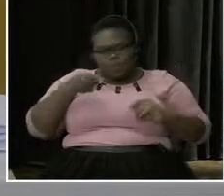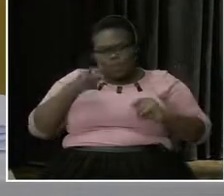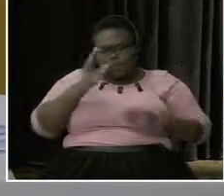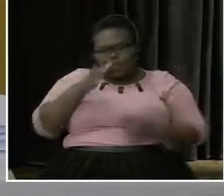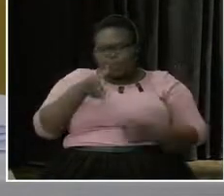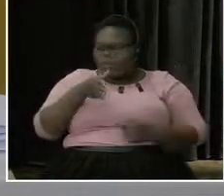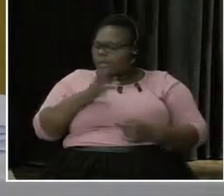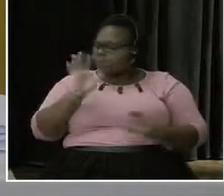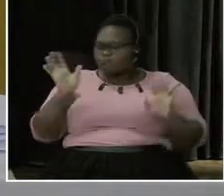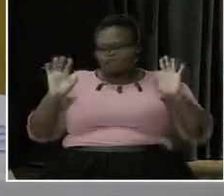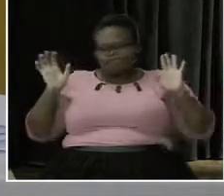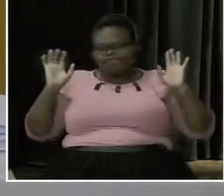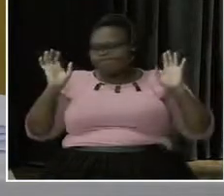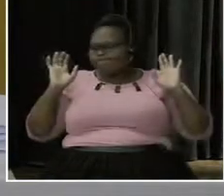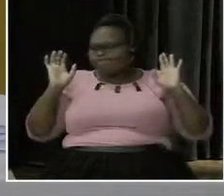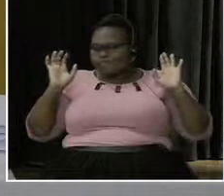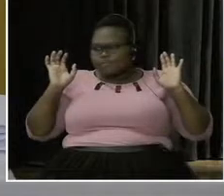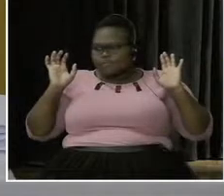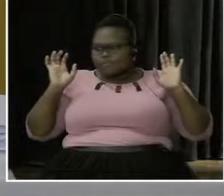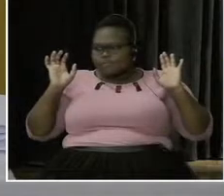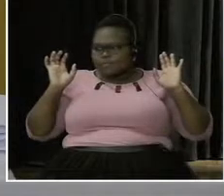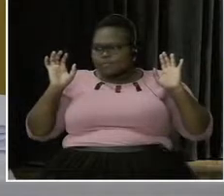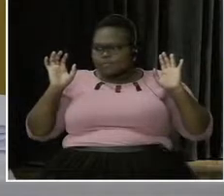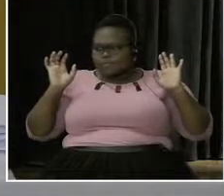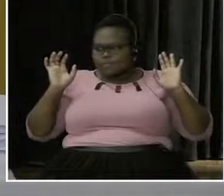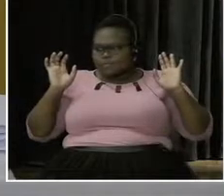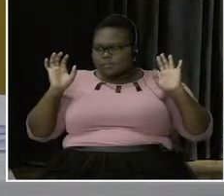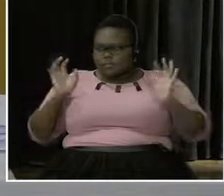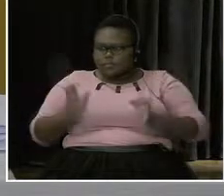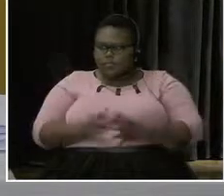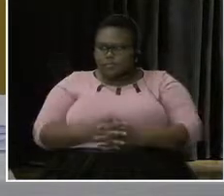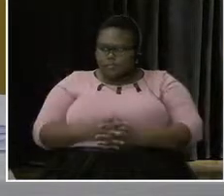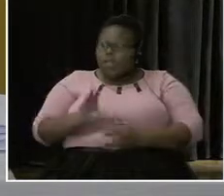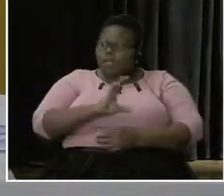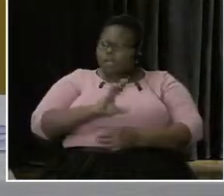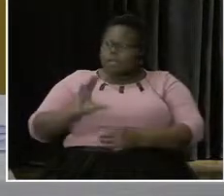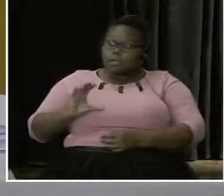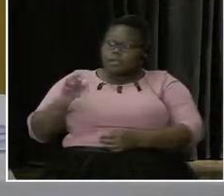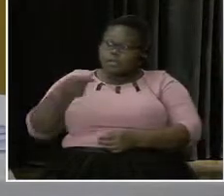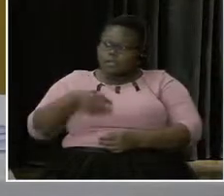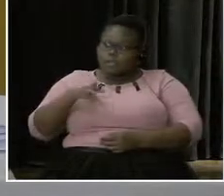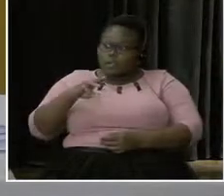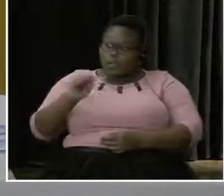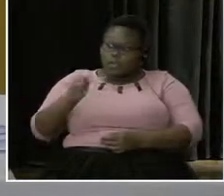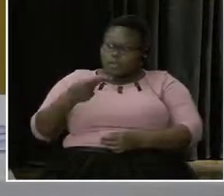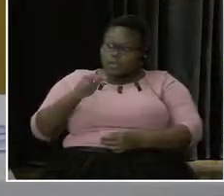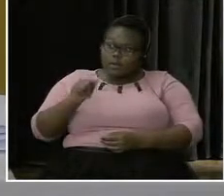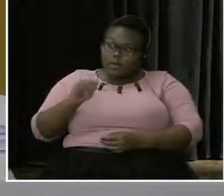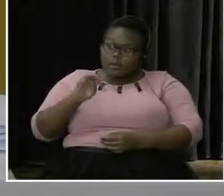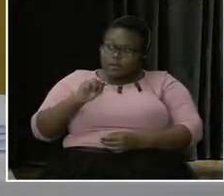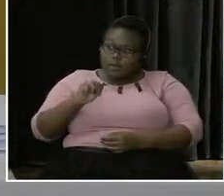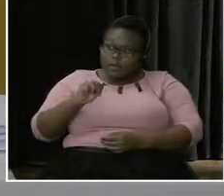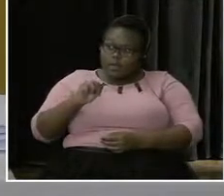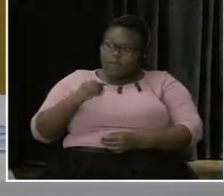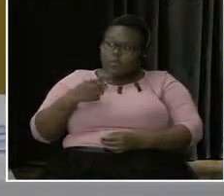Point of order. Councillor Graham, you've made a